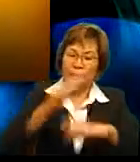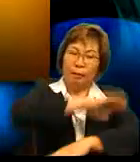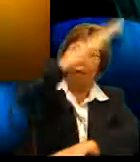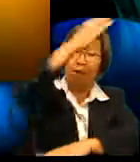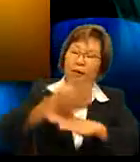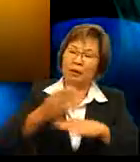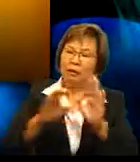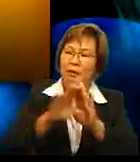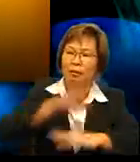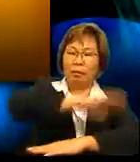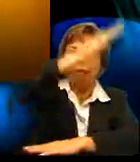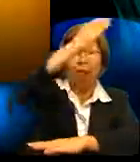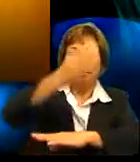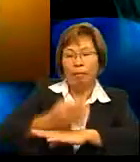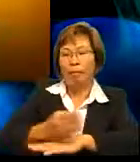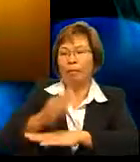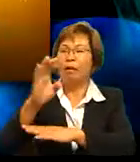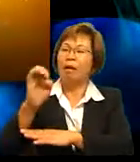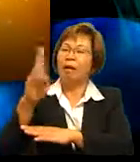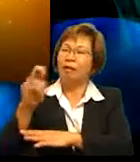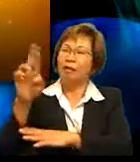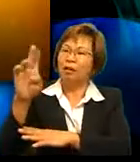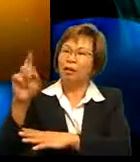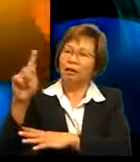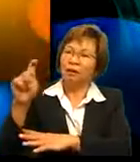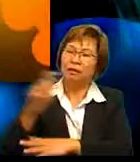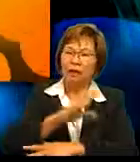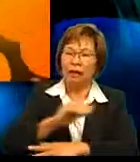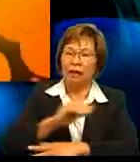example, Mount Everest and Mount Kinabalu.